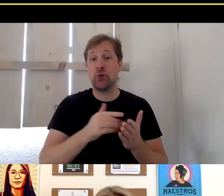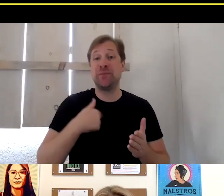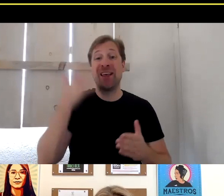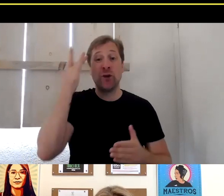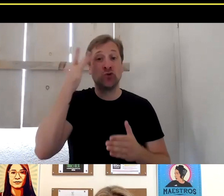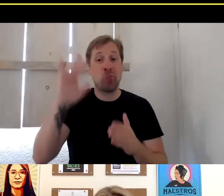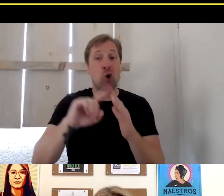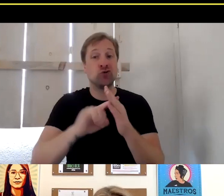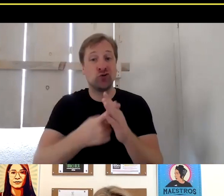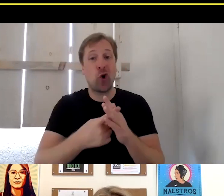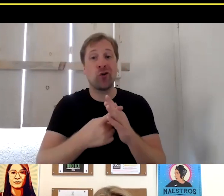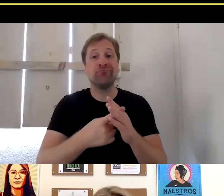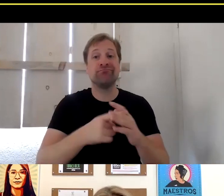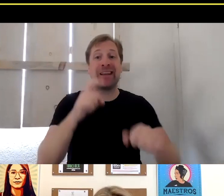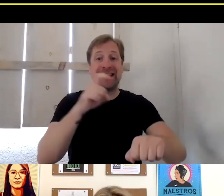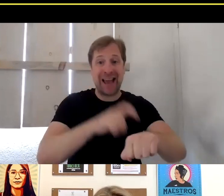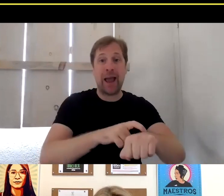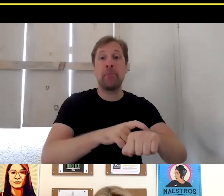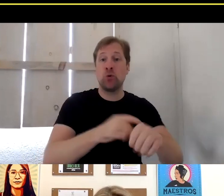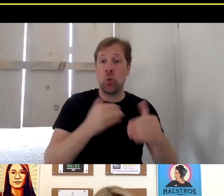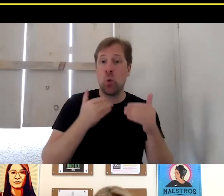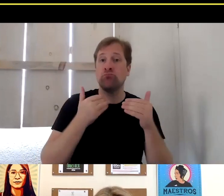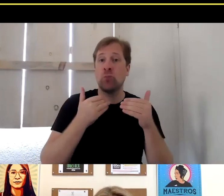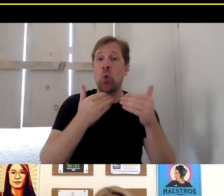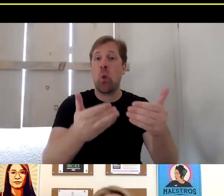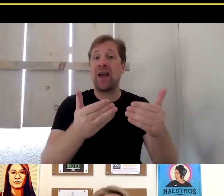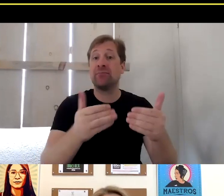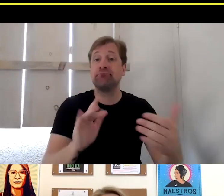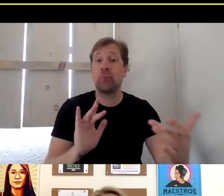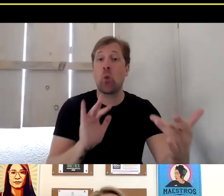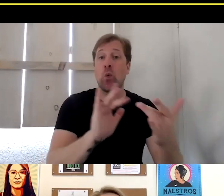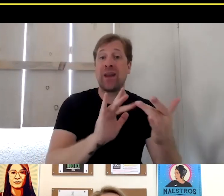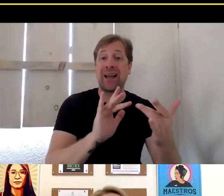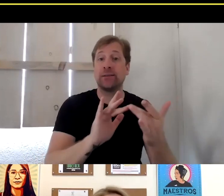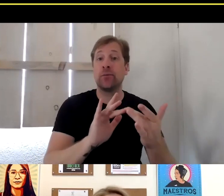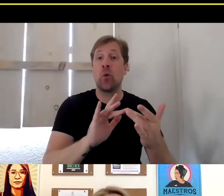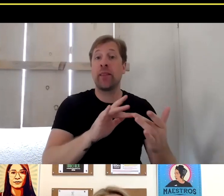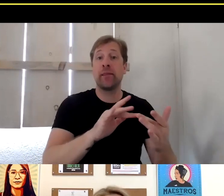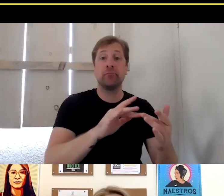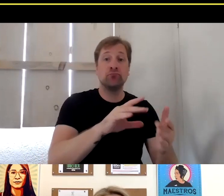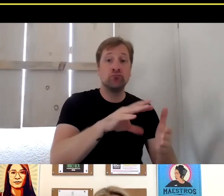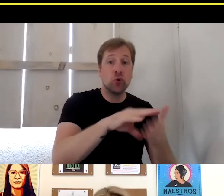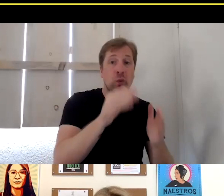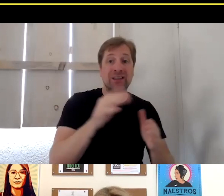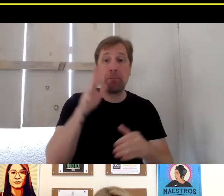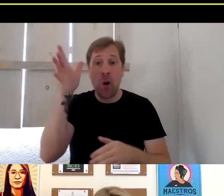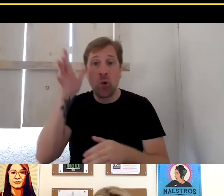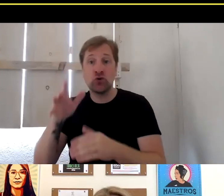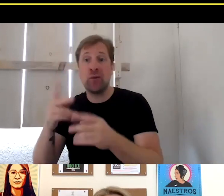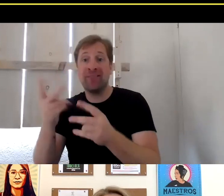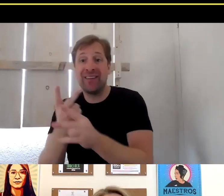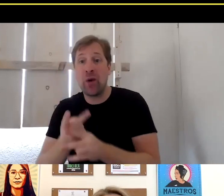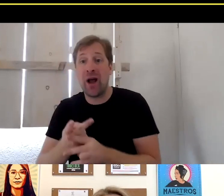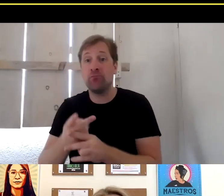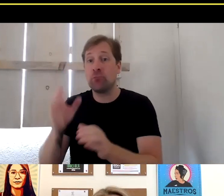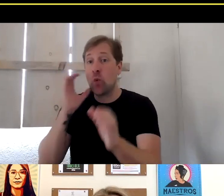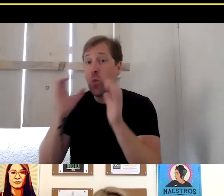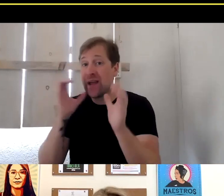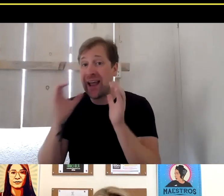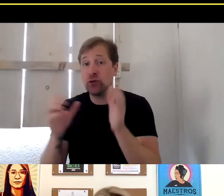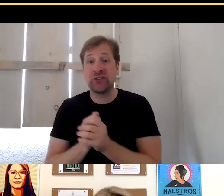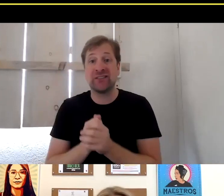time to be able to go ahead and connect with students and parents and work out methods of communication and what